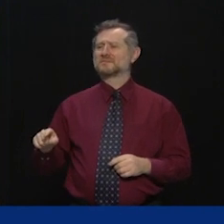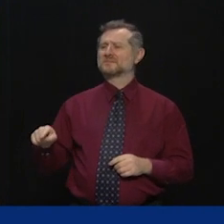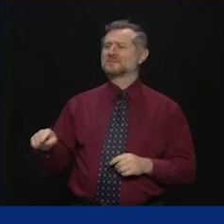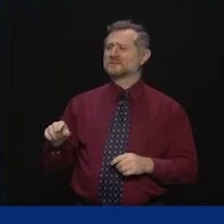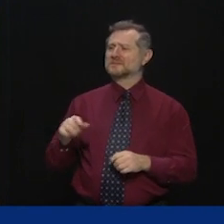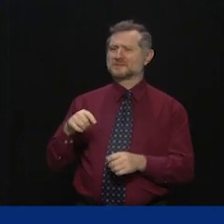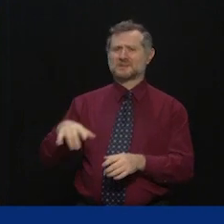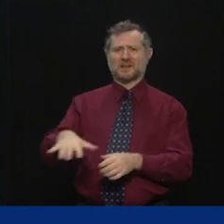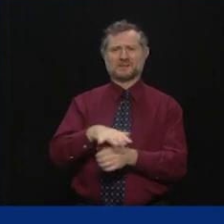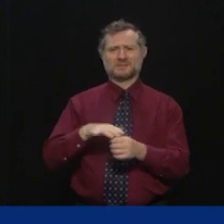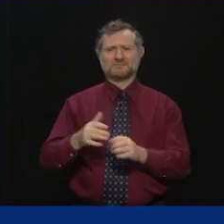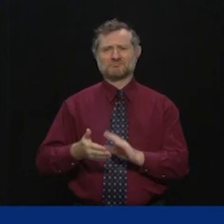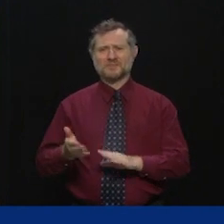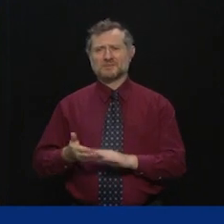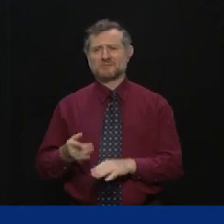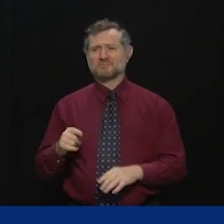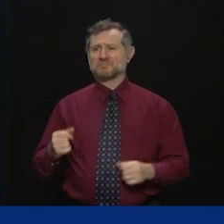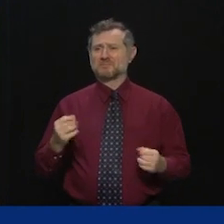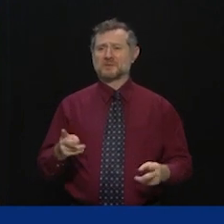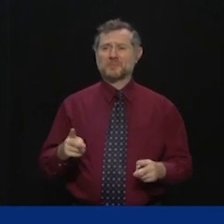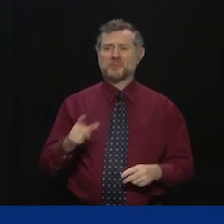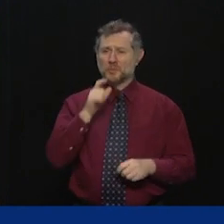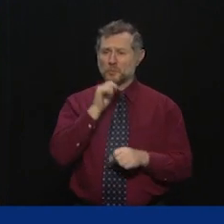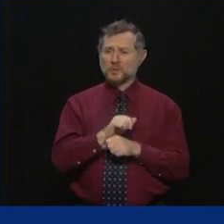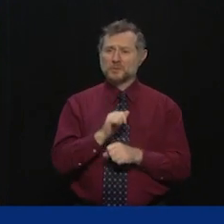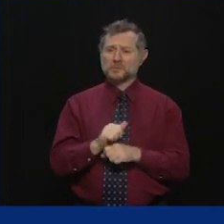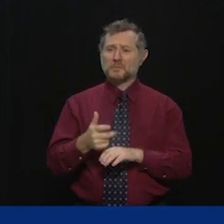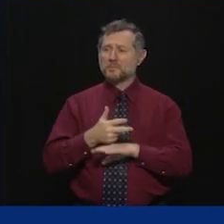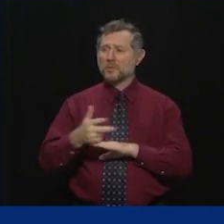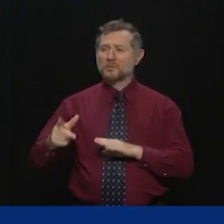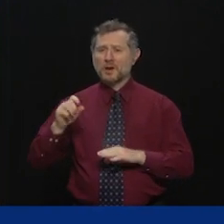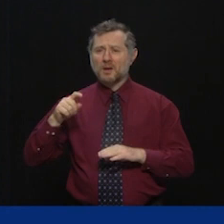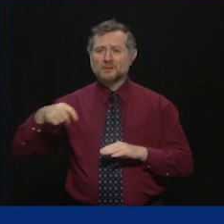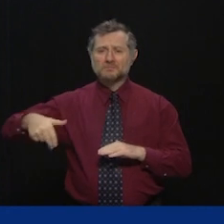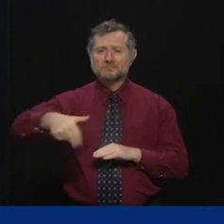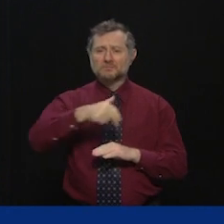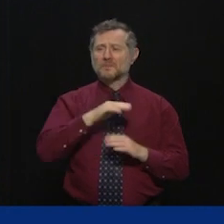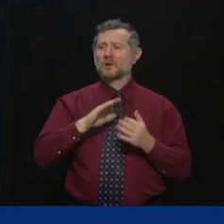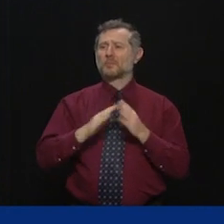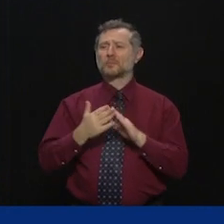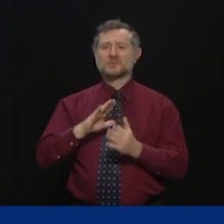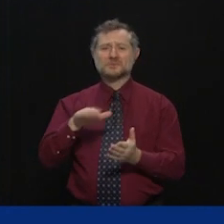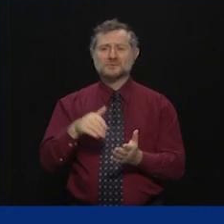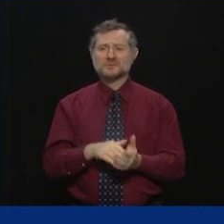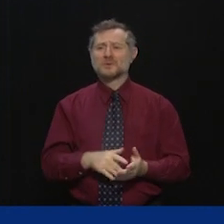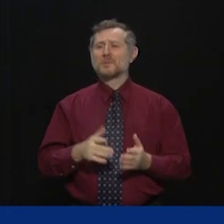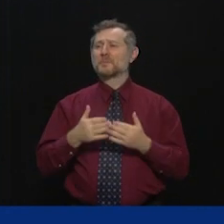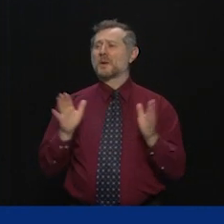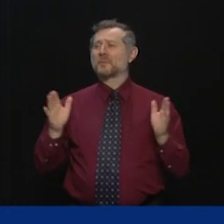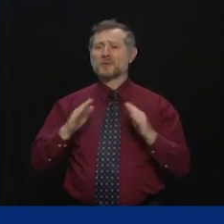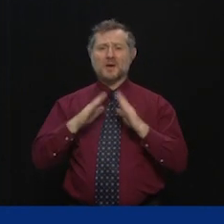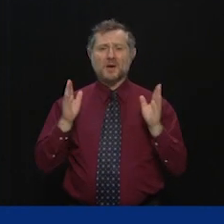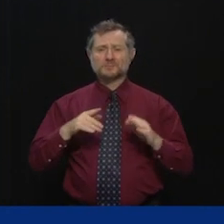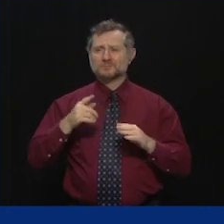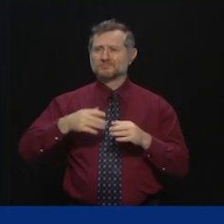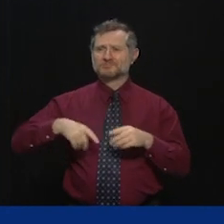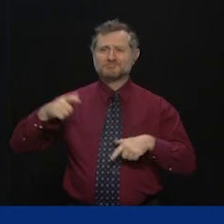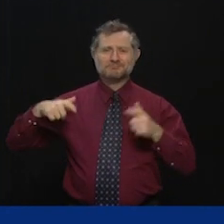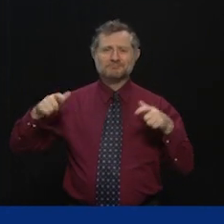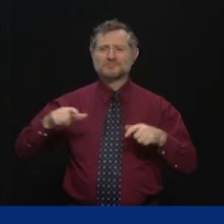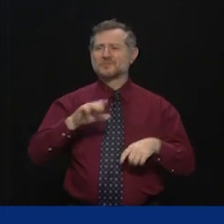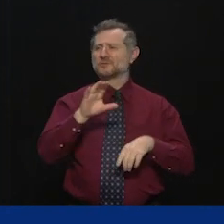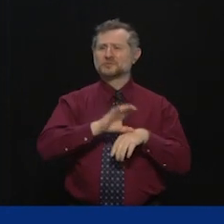this pandemic have been in parking lots and community centers and public housing complexes and churches